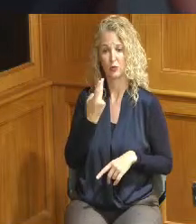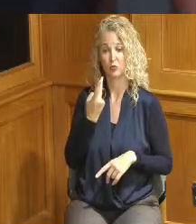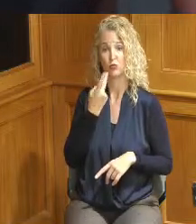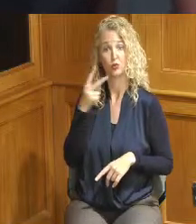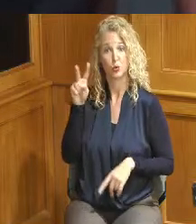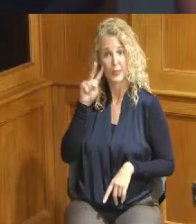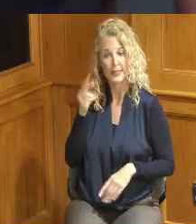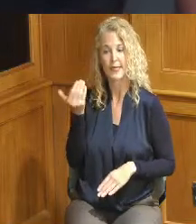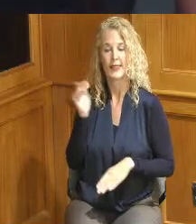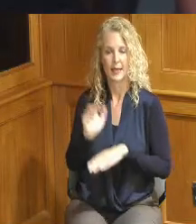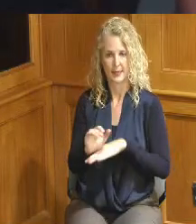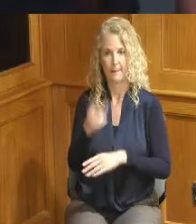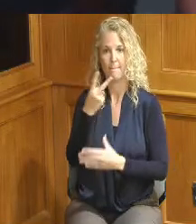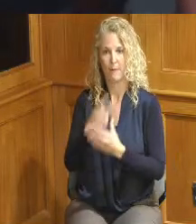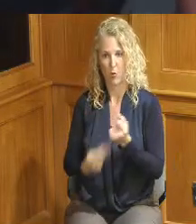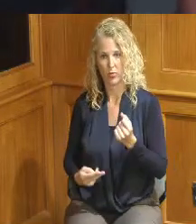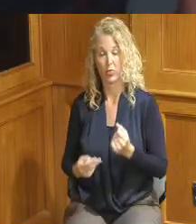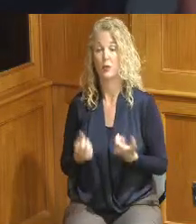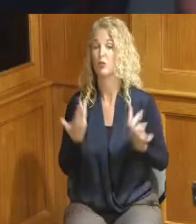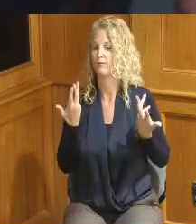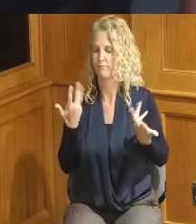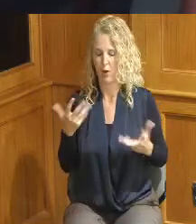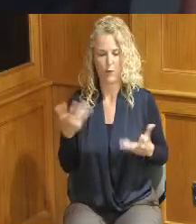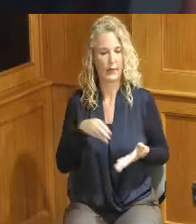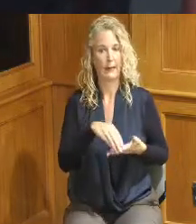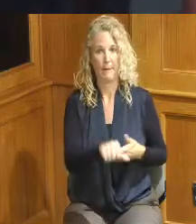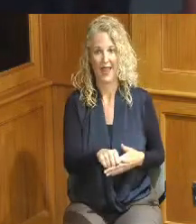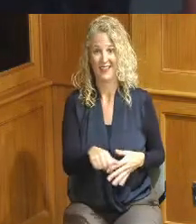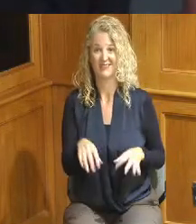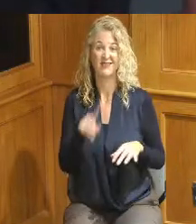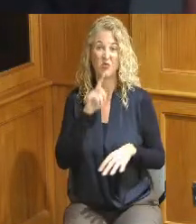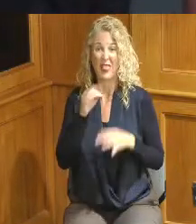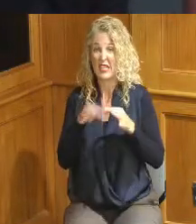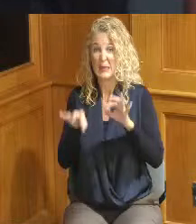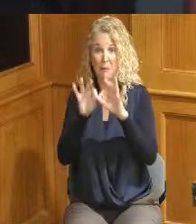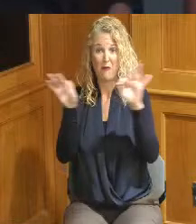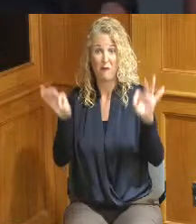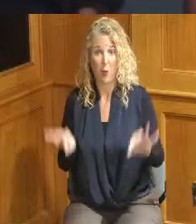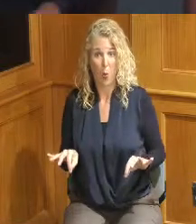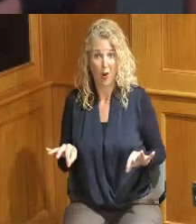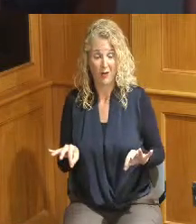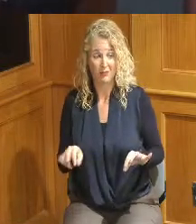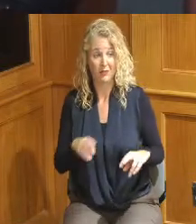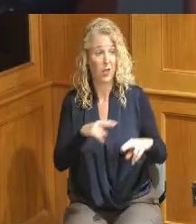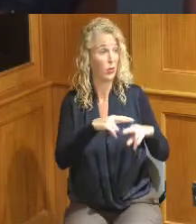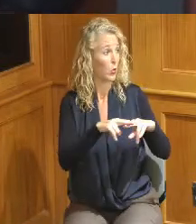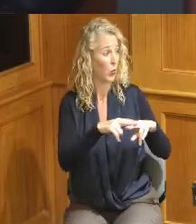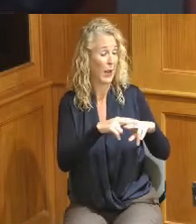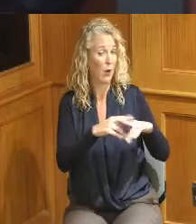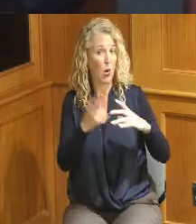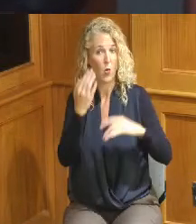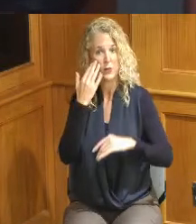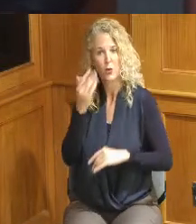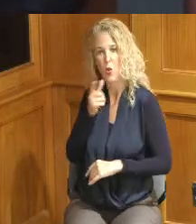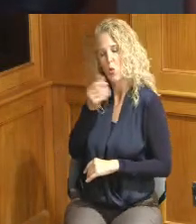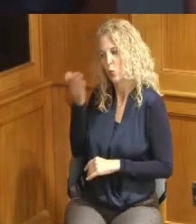on that. So all of that being taken care of, and basically it's a form you fill out with the railroad so they can track who they're giving resources